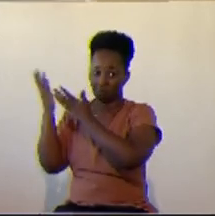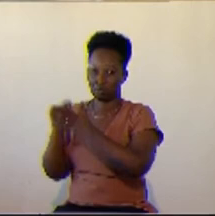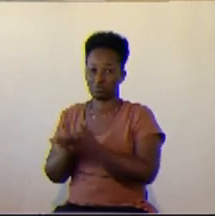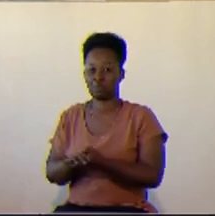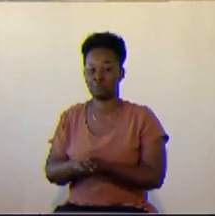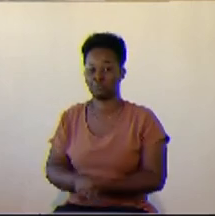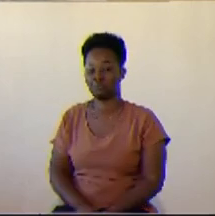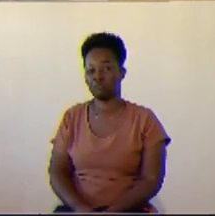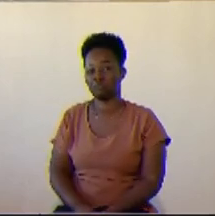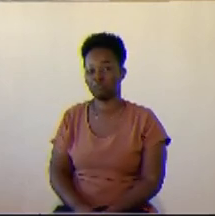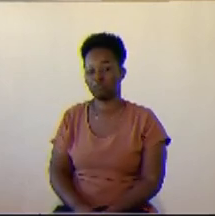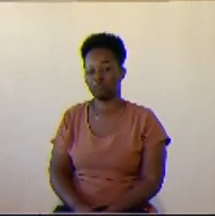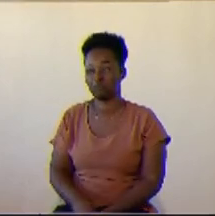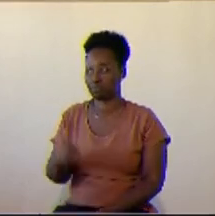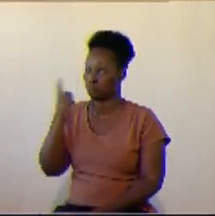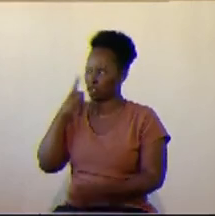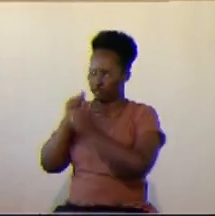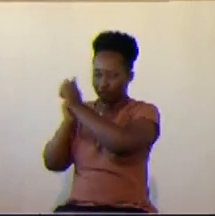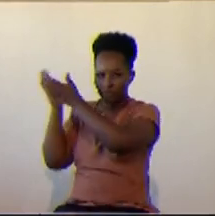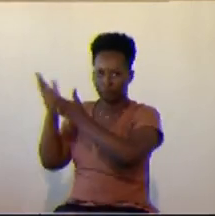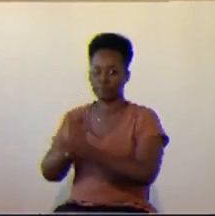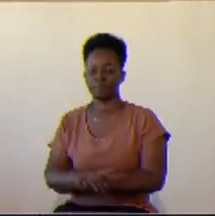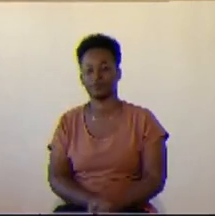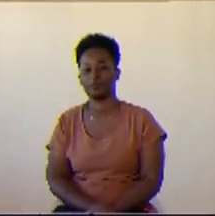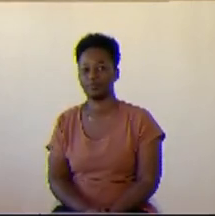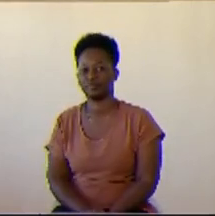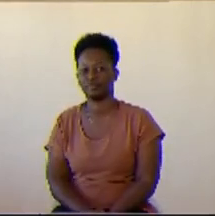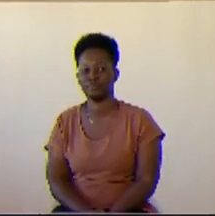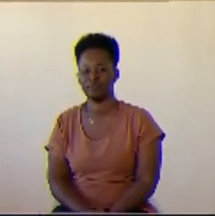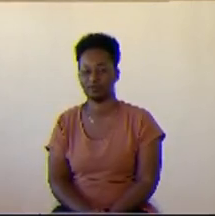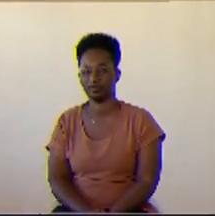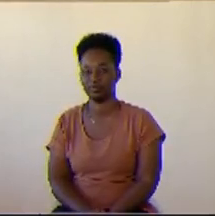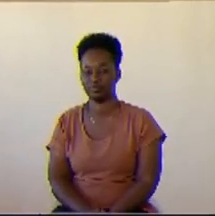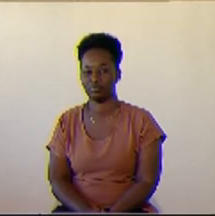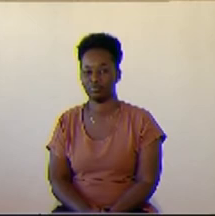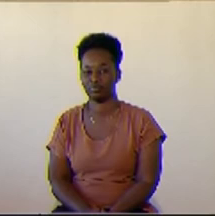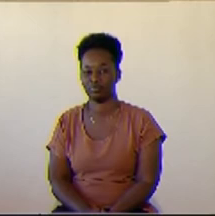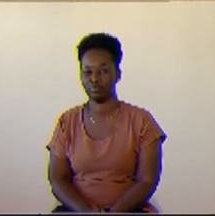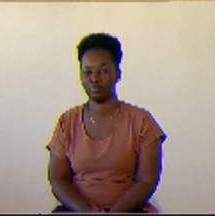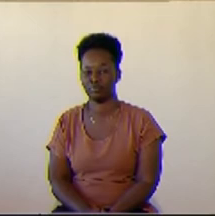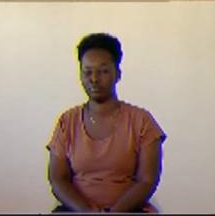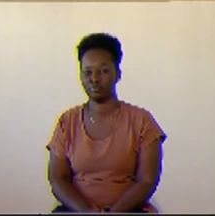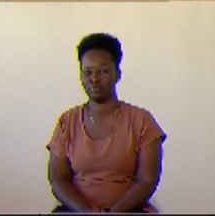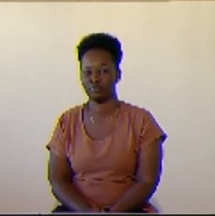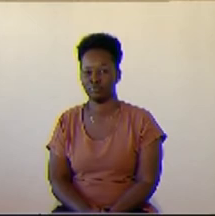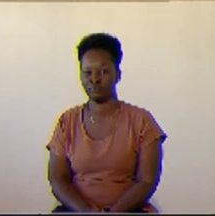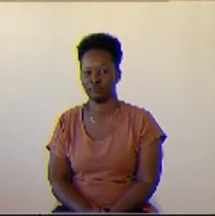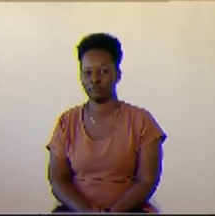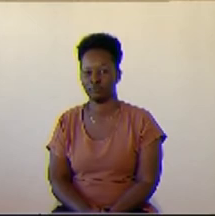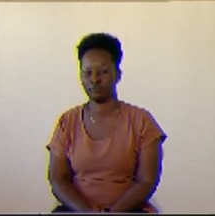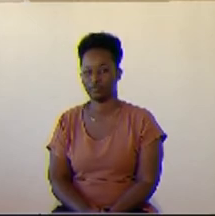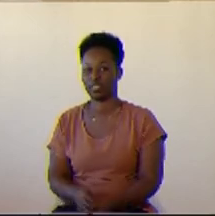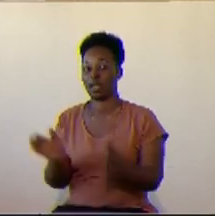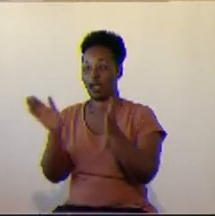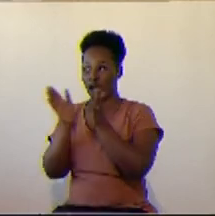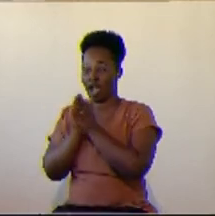here. So I take height of B on the other side. So I will have height of A divided by height of B. And